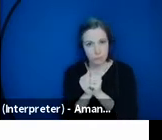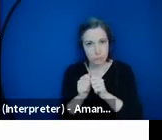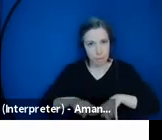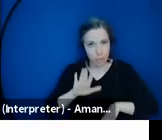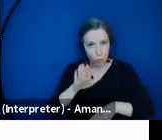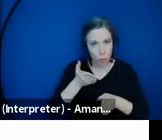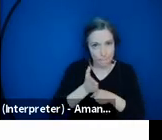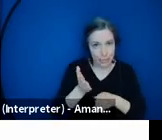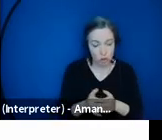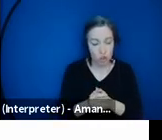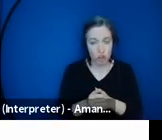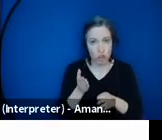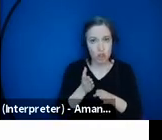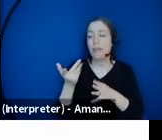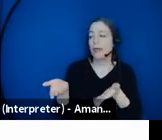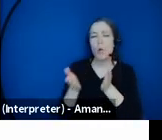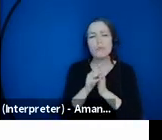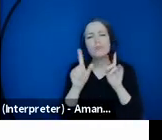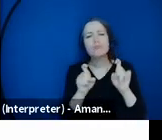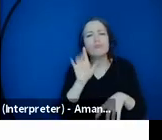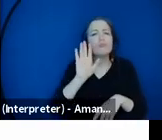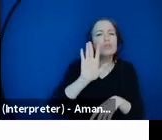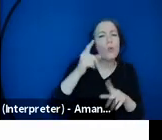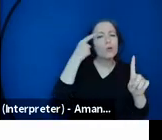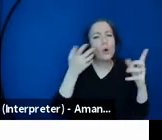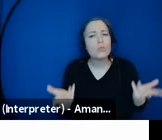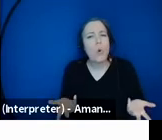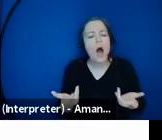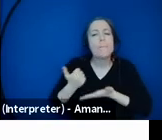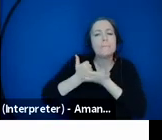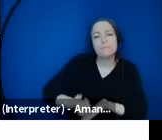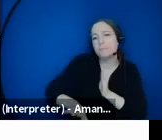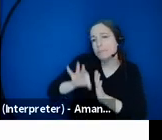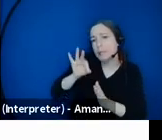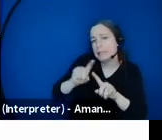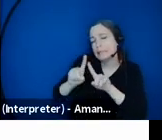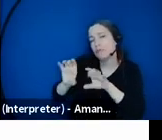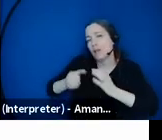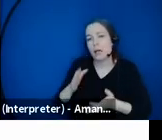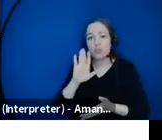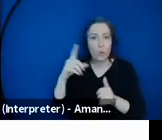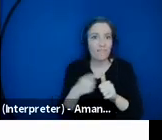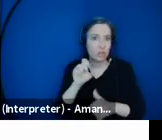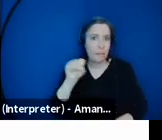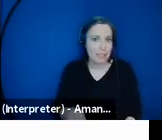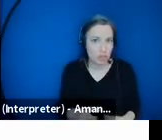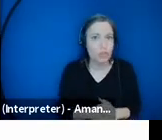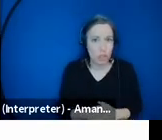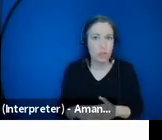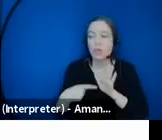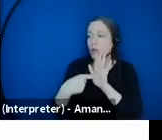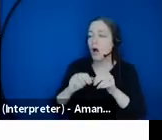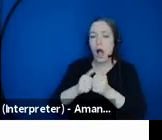major is, and they'll ask you what your goals are. And they will help you pick out classes for your first semester and show you how to